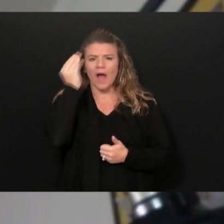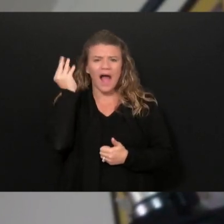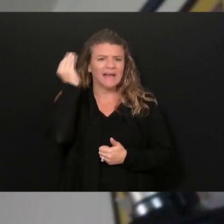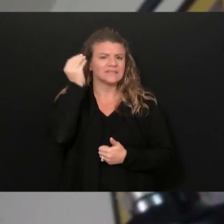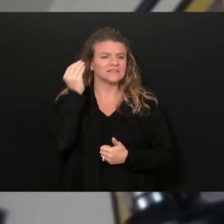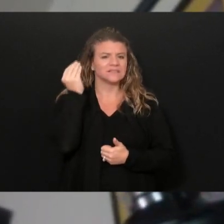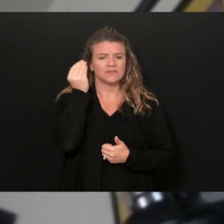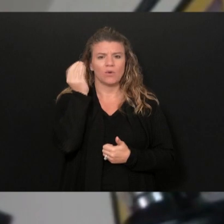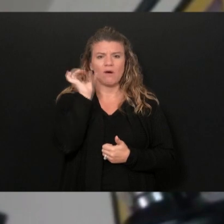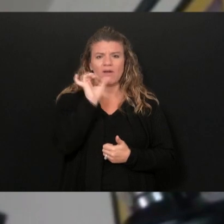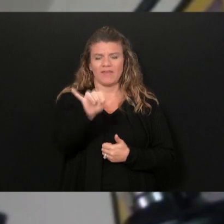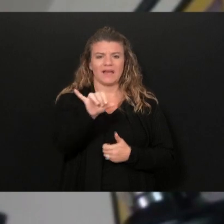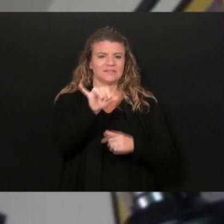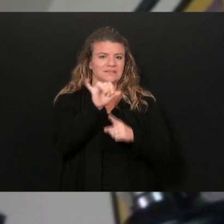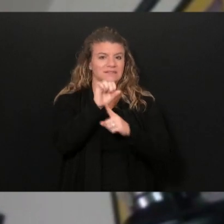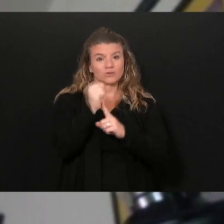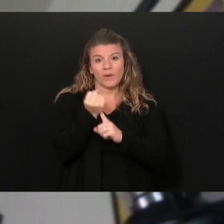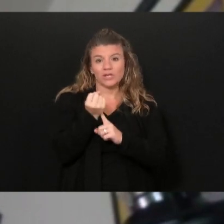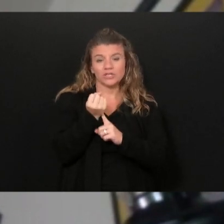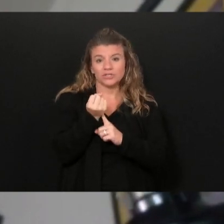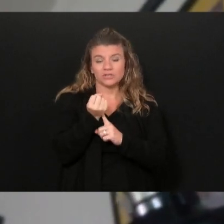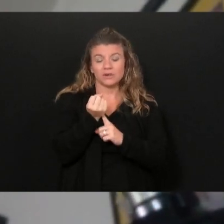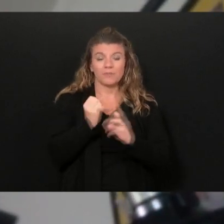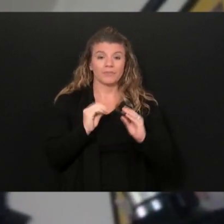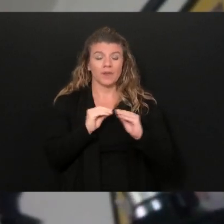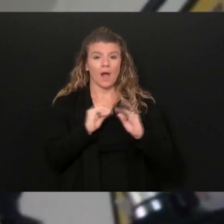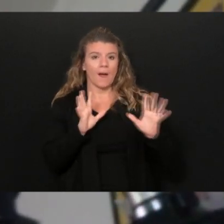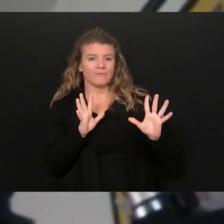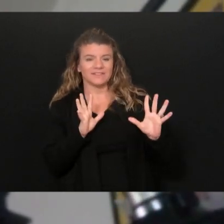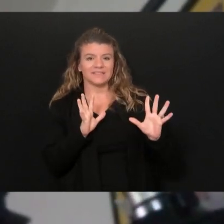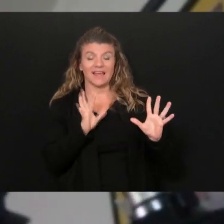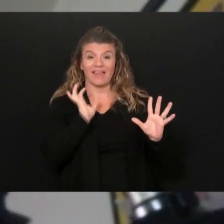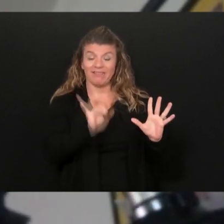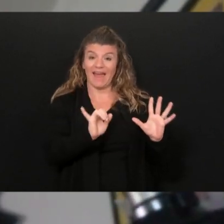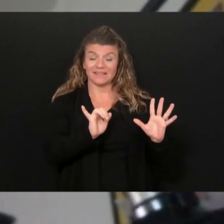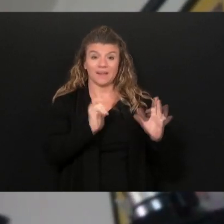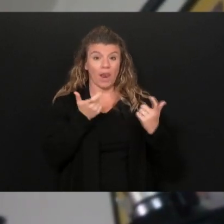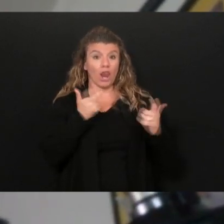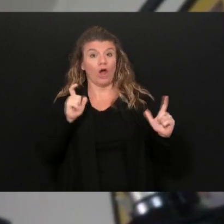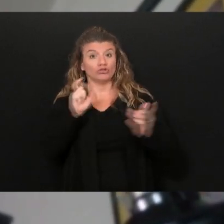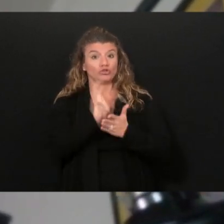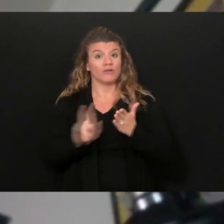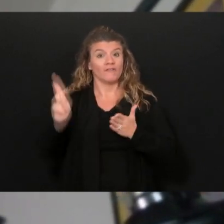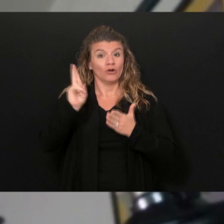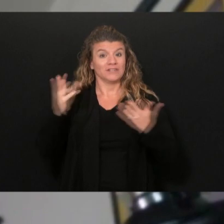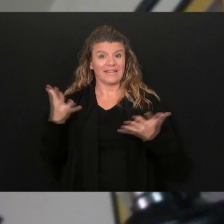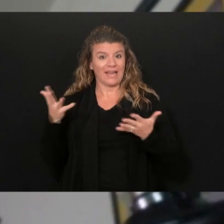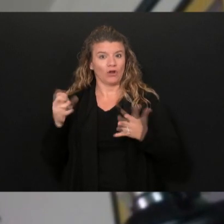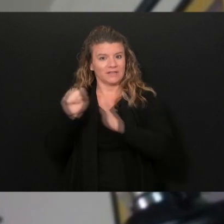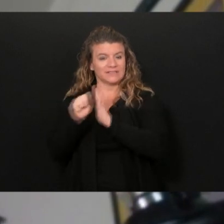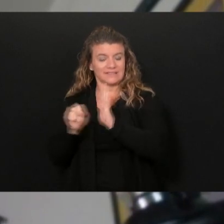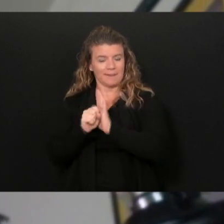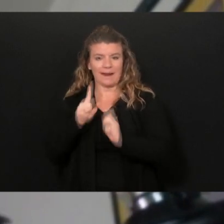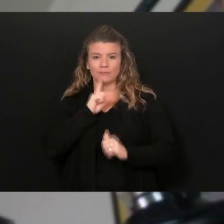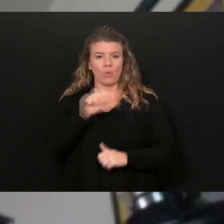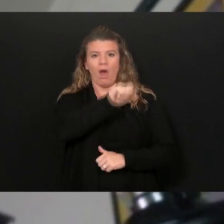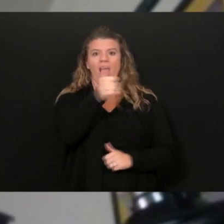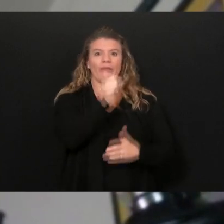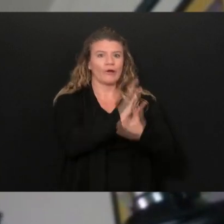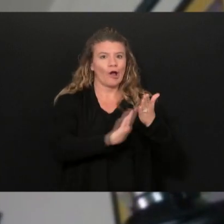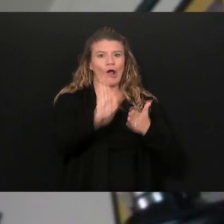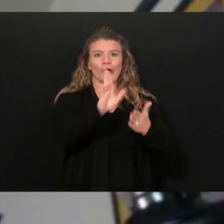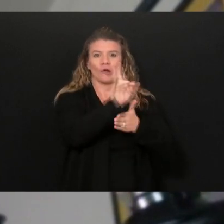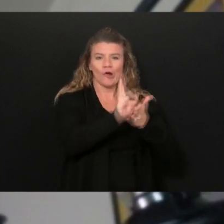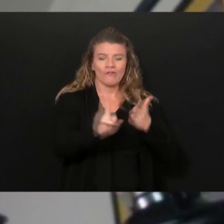that, Governor. Obviously, that's the largest university in the state, but I'm sure other universities and colleges in the state